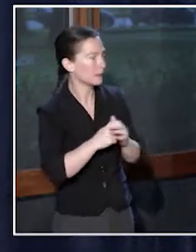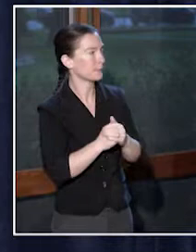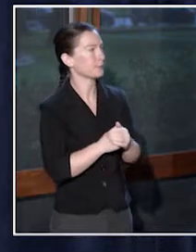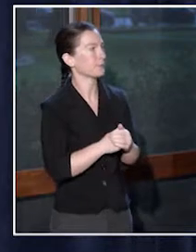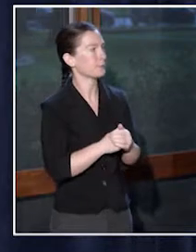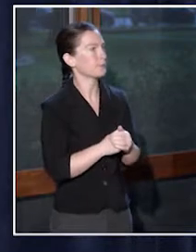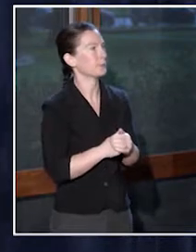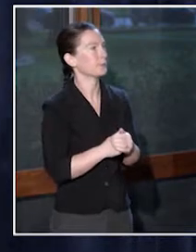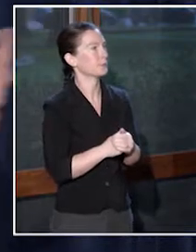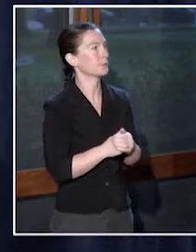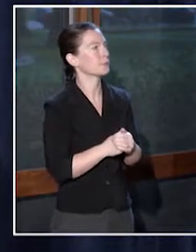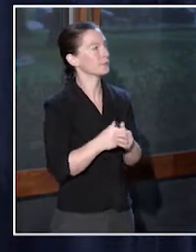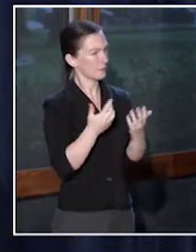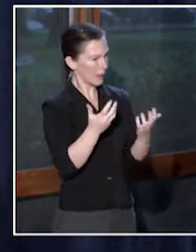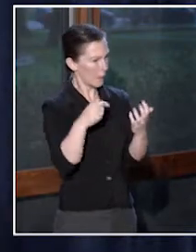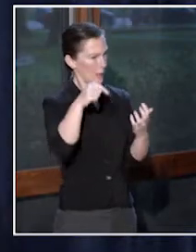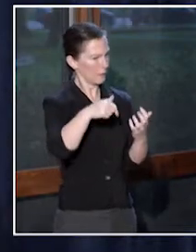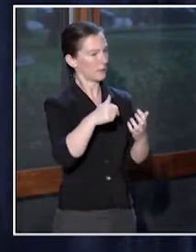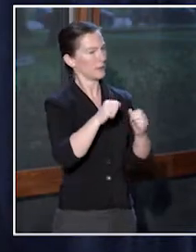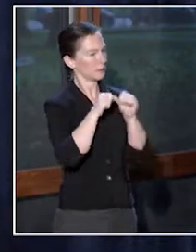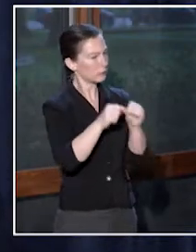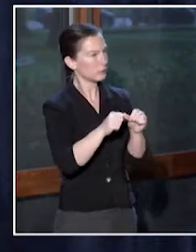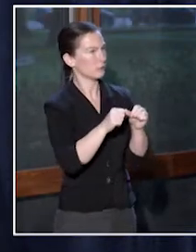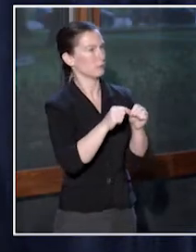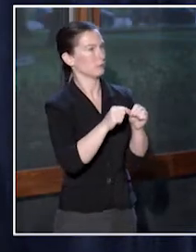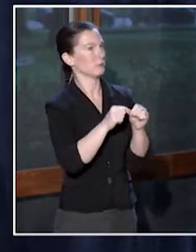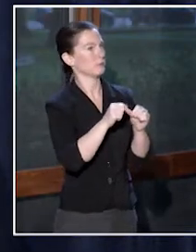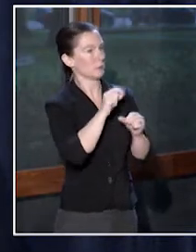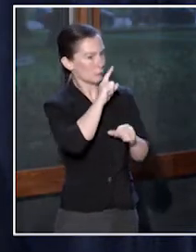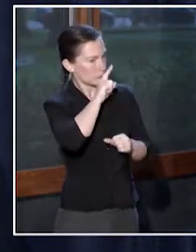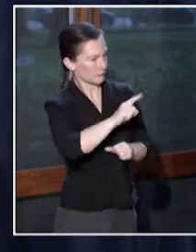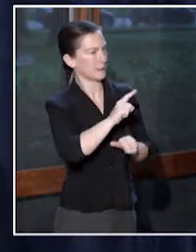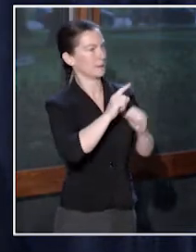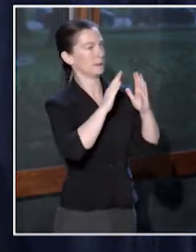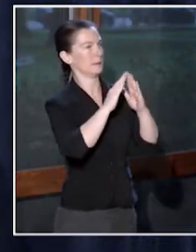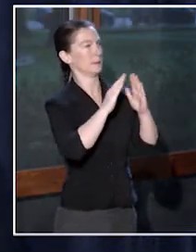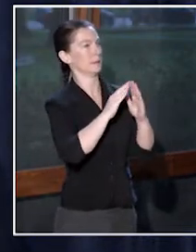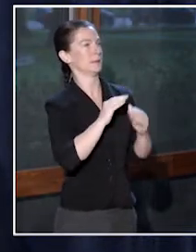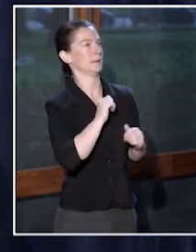a real city, not a Disneyland for rich people.